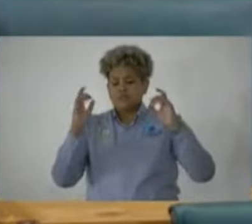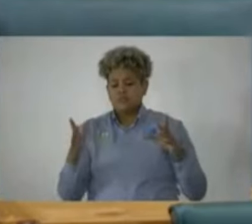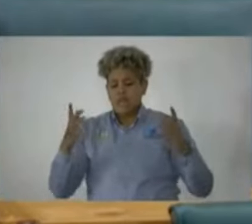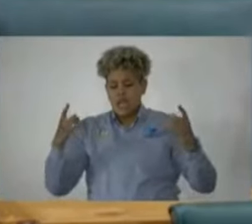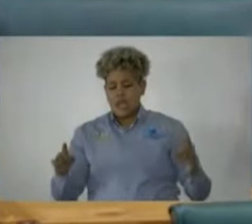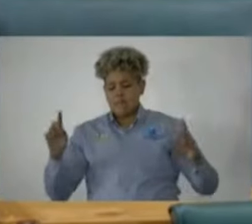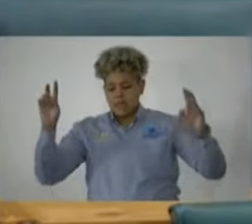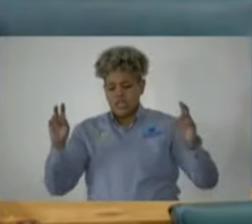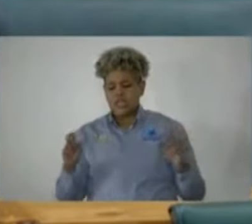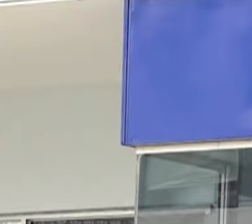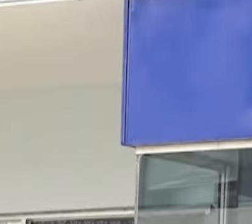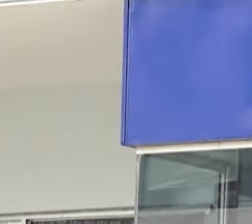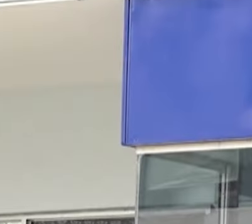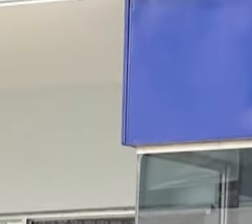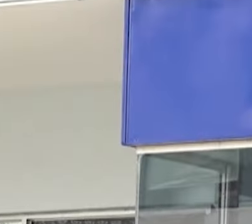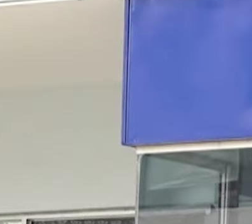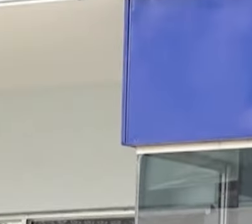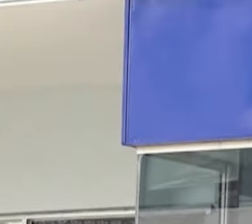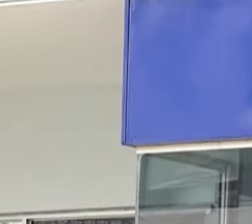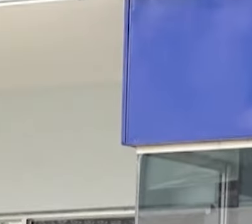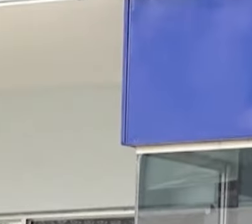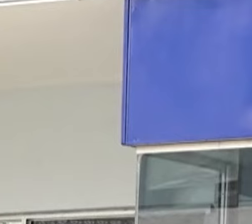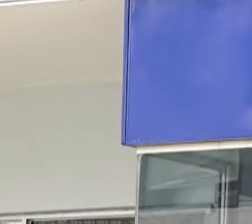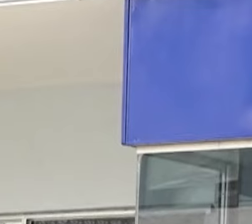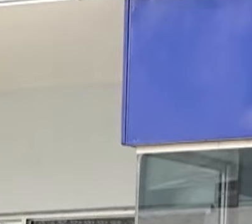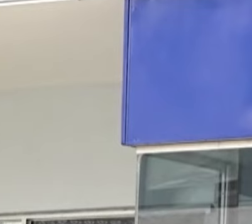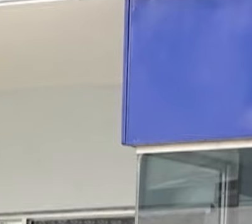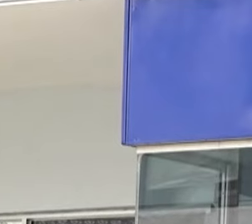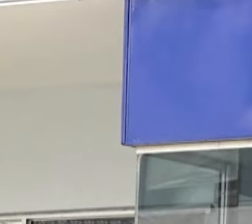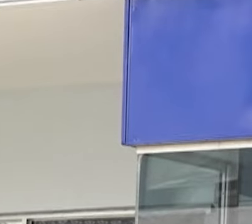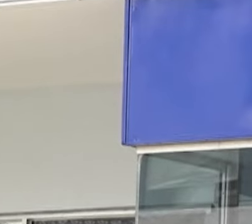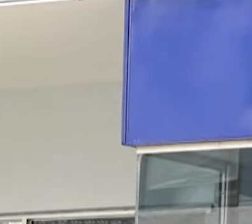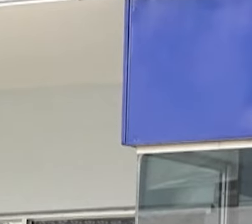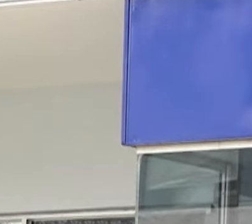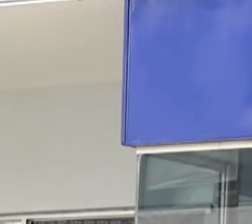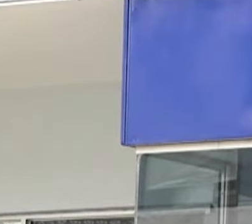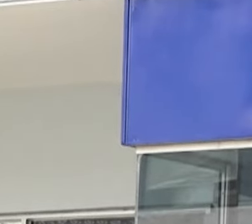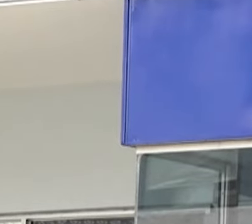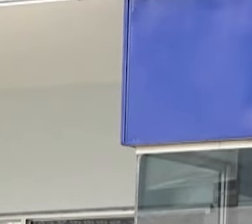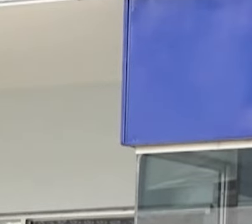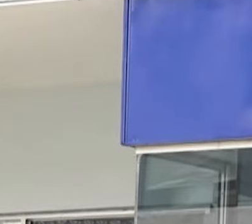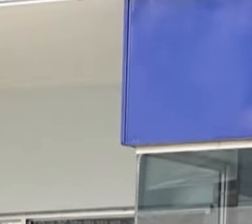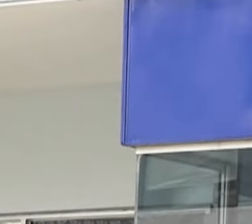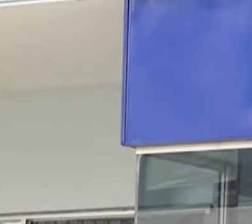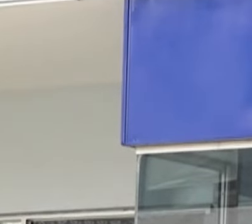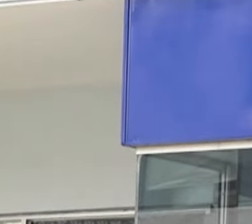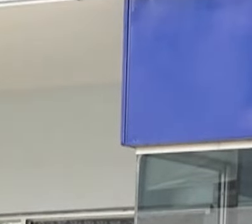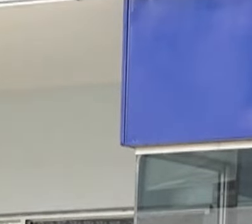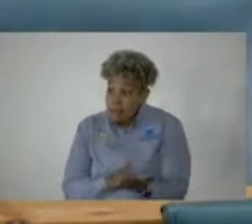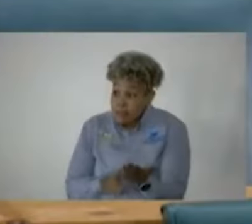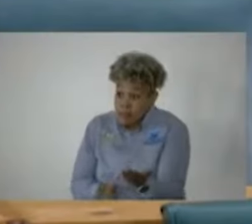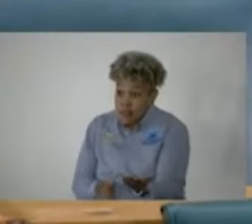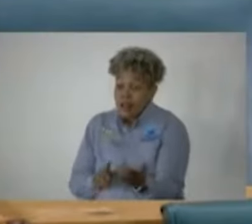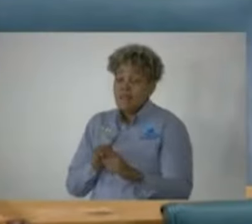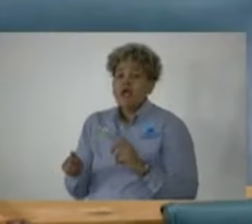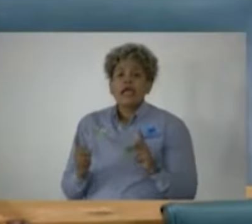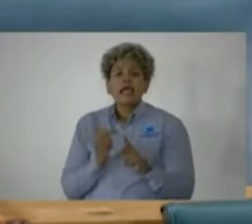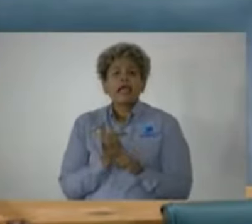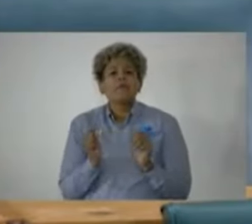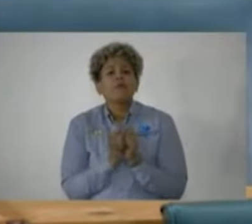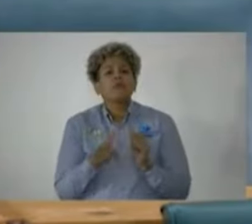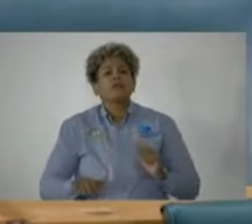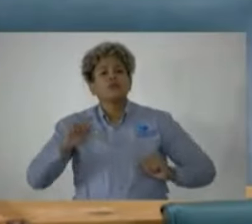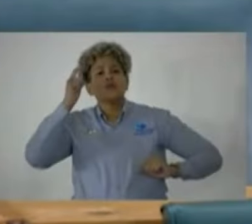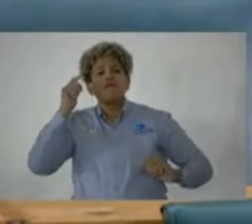says he's pleased that the JPS has taken steps in response to the PNP's call for action, while the party would